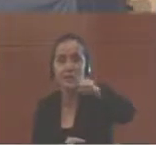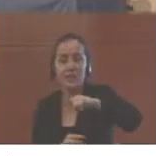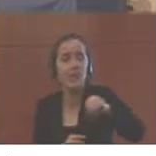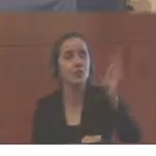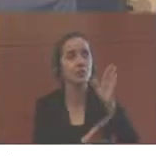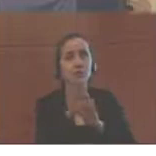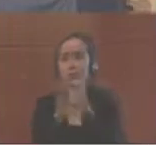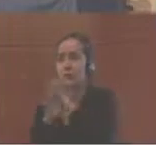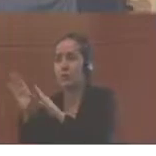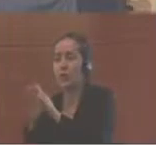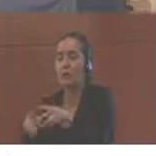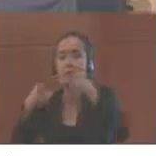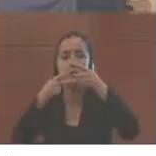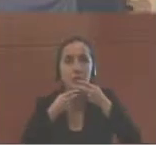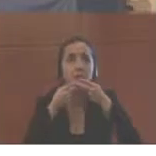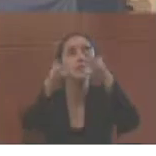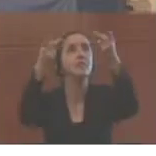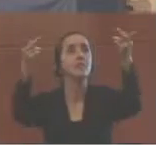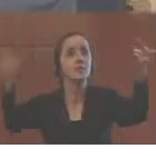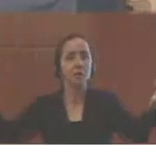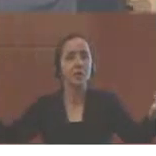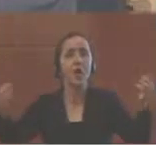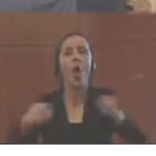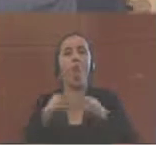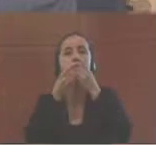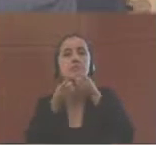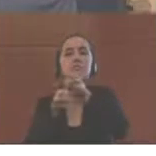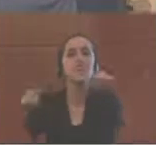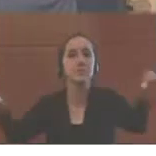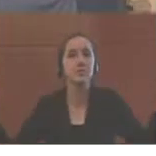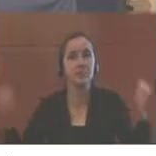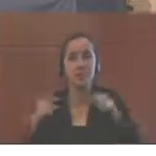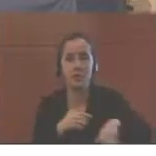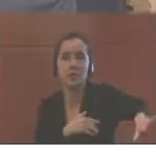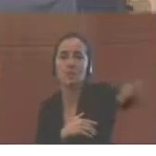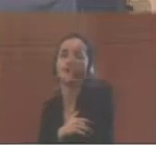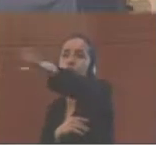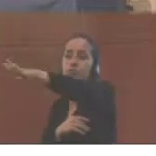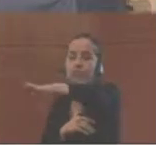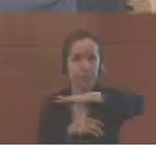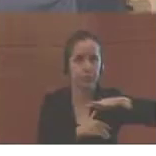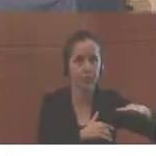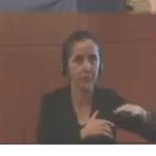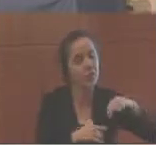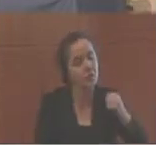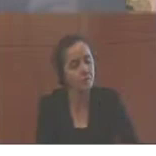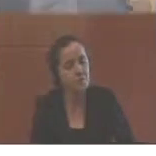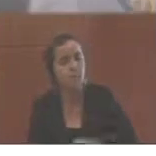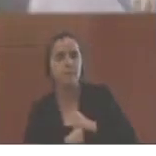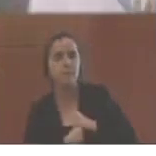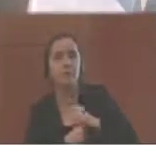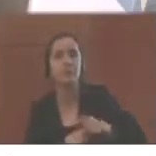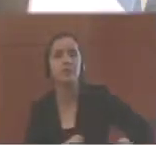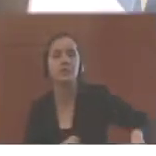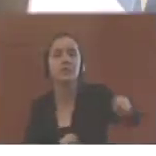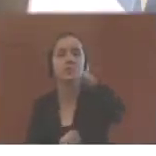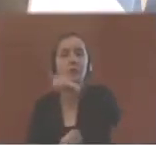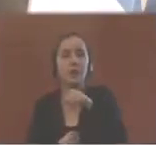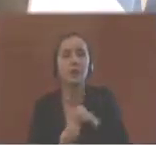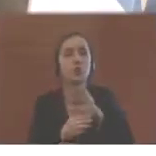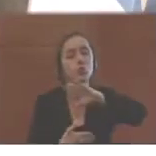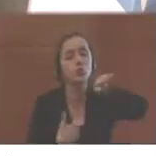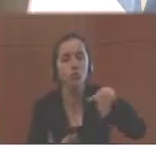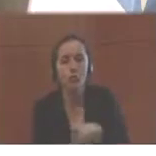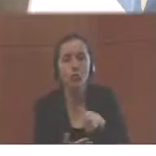global initiative the amongst the countries of the region to strengthen the